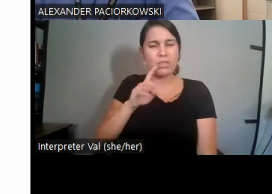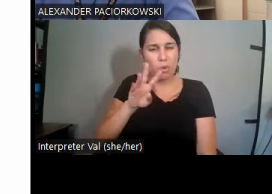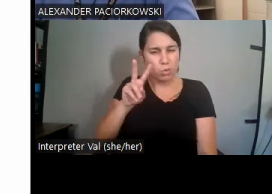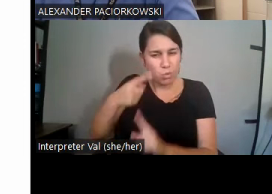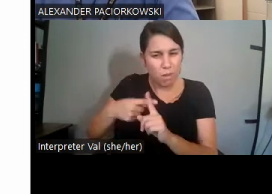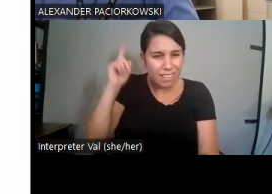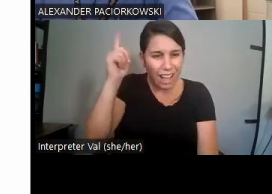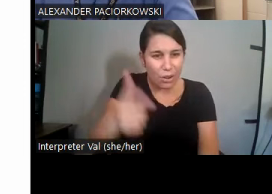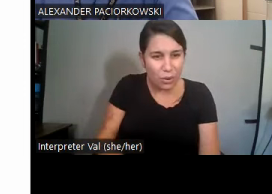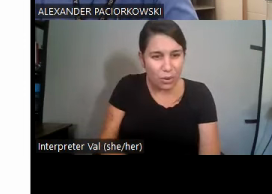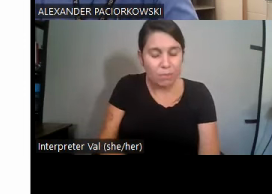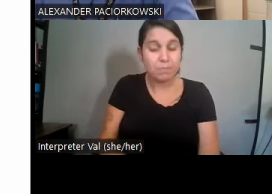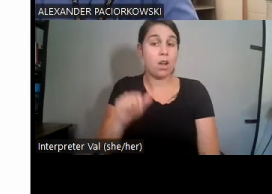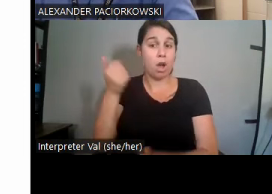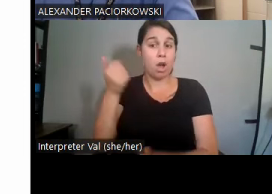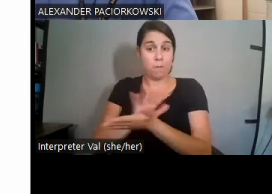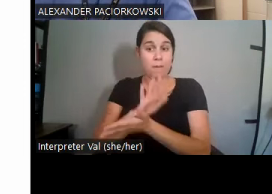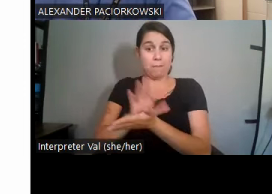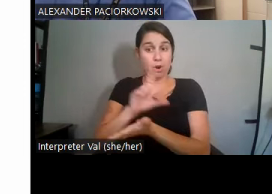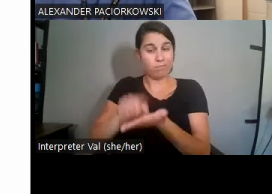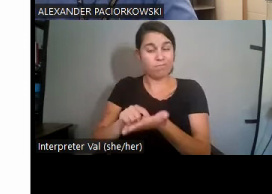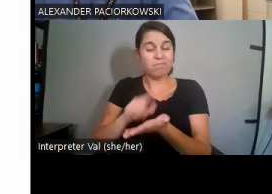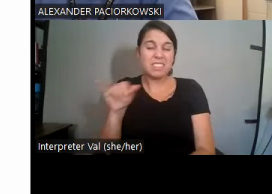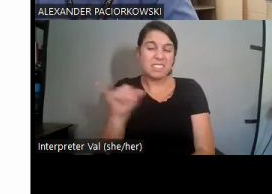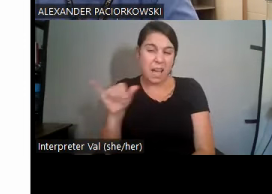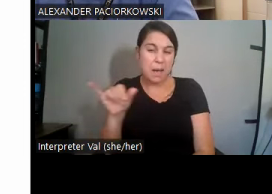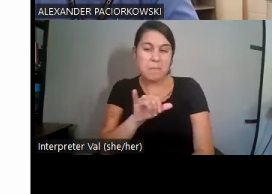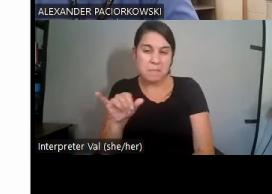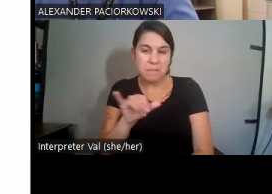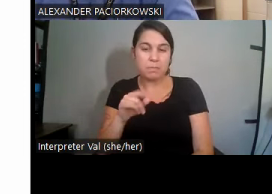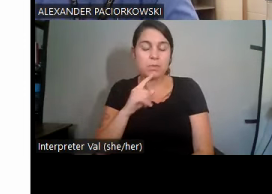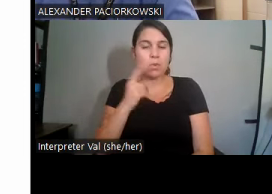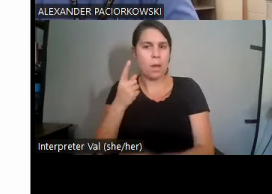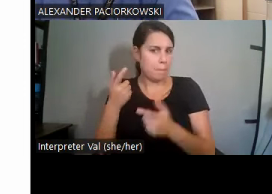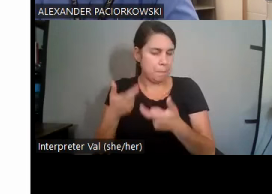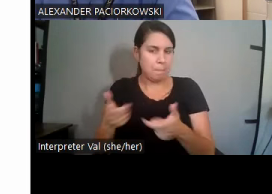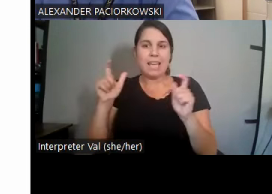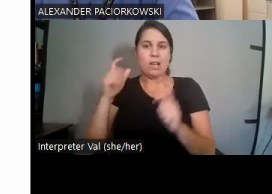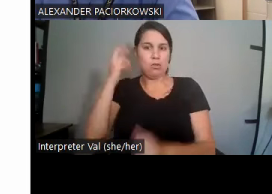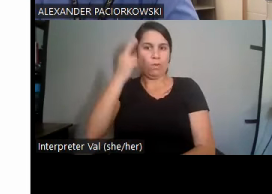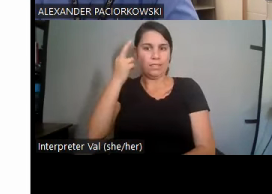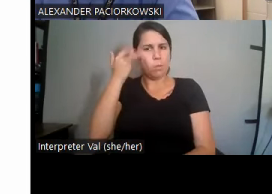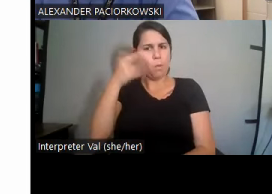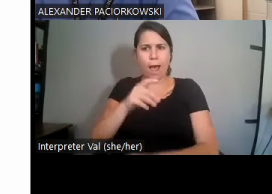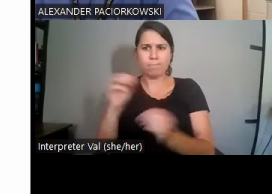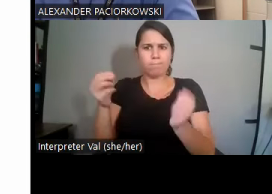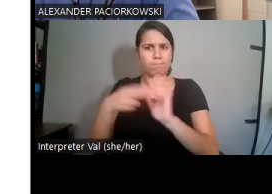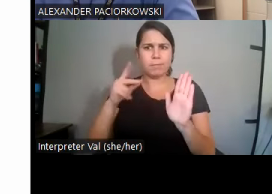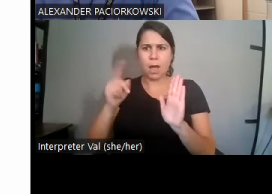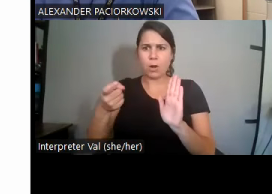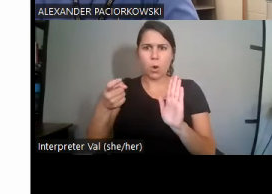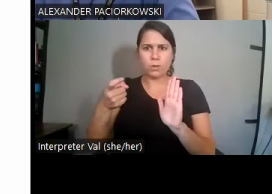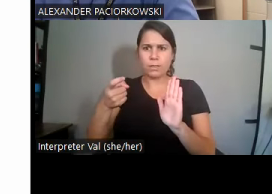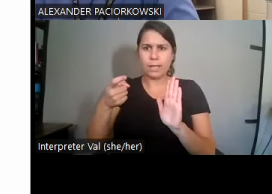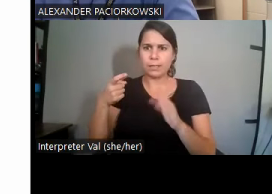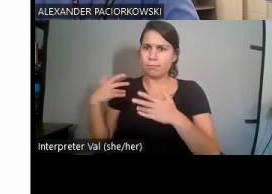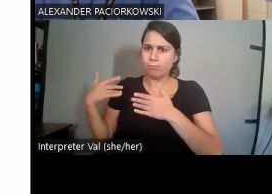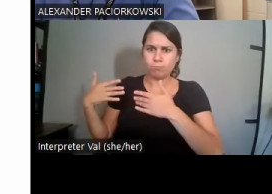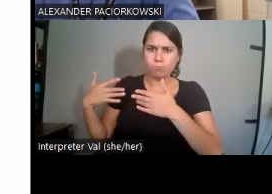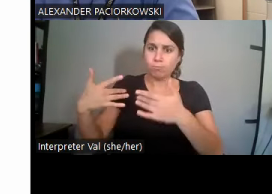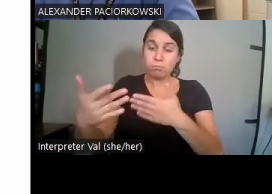paper the same year found essentially the same thing, that one of the biggest factors associated with not having a diagnosis of autism, despite